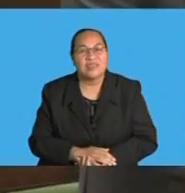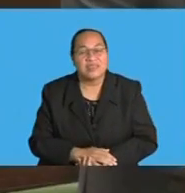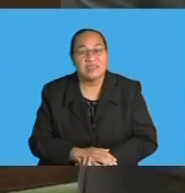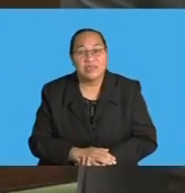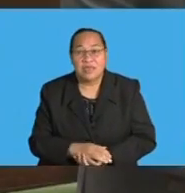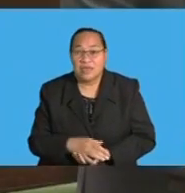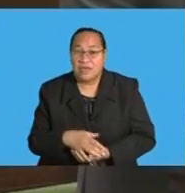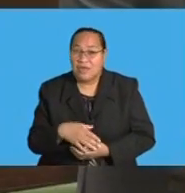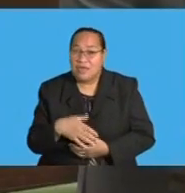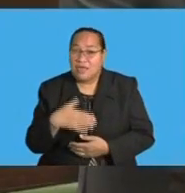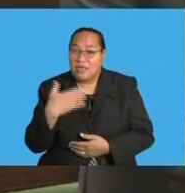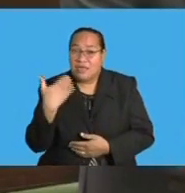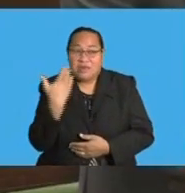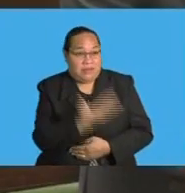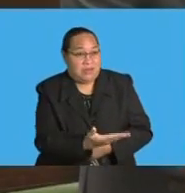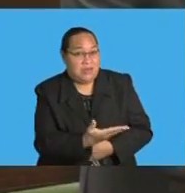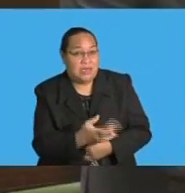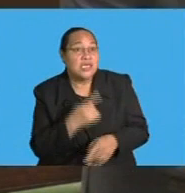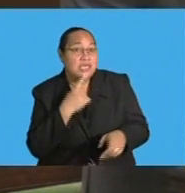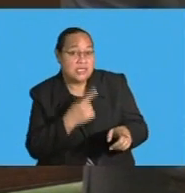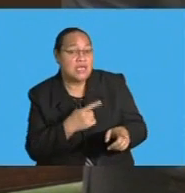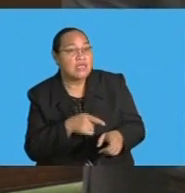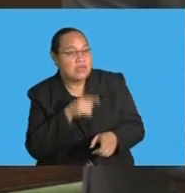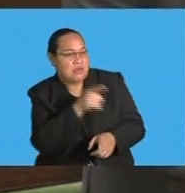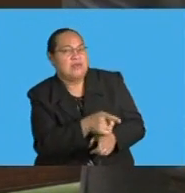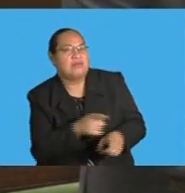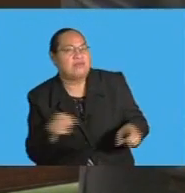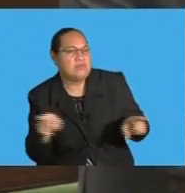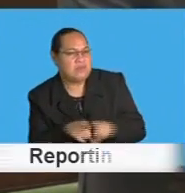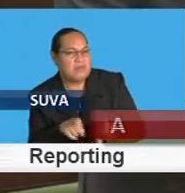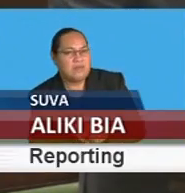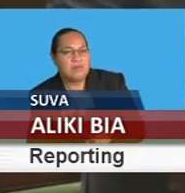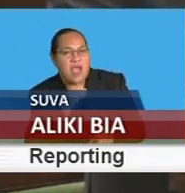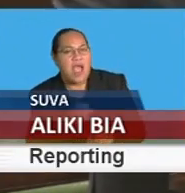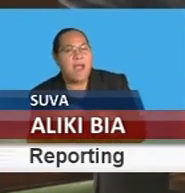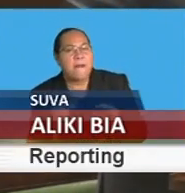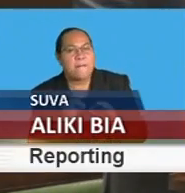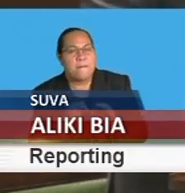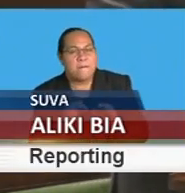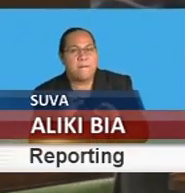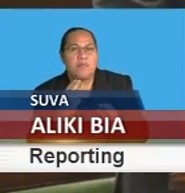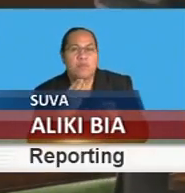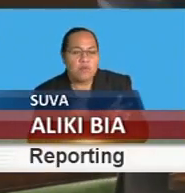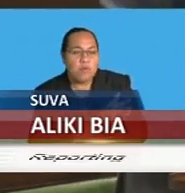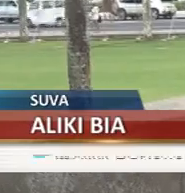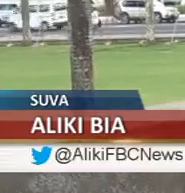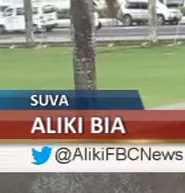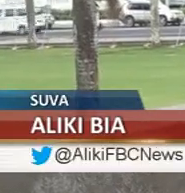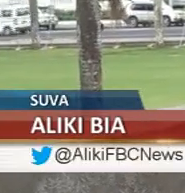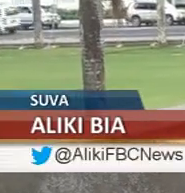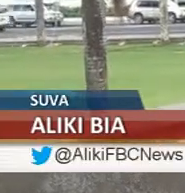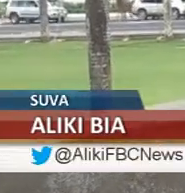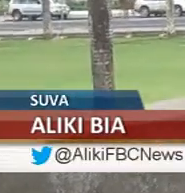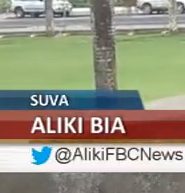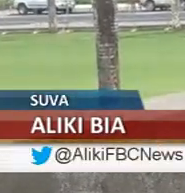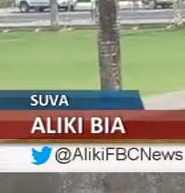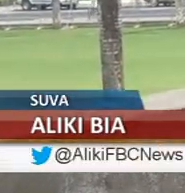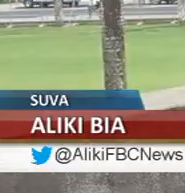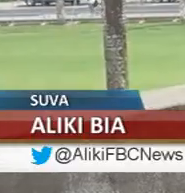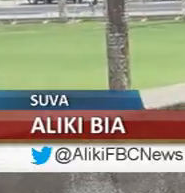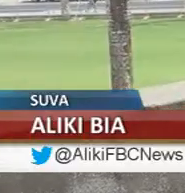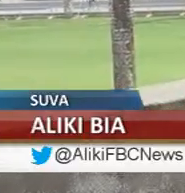Moses Mbuli-Tavu. Vurenge Bainimarama says Moses Mbuli-Tavu calling Indo-Fijians Vulangi was something that tore